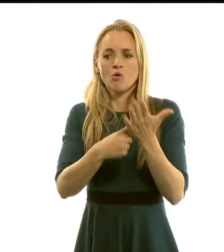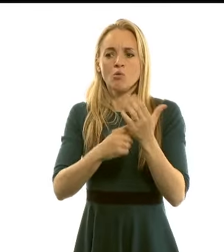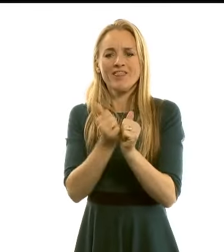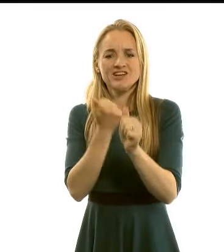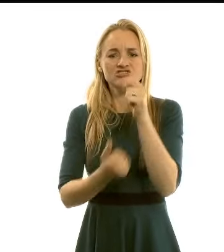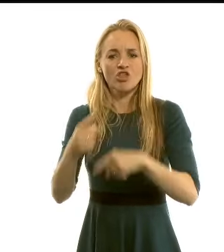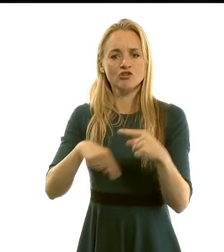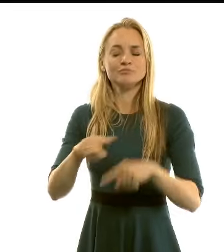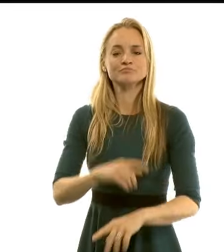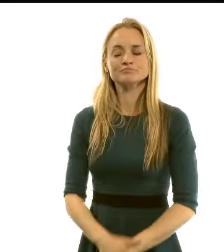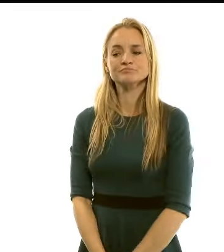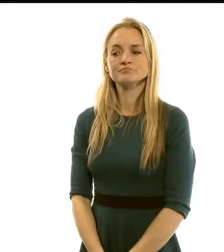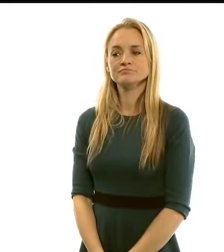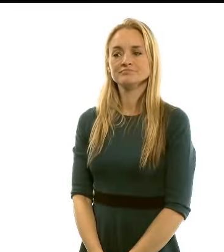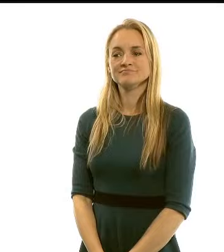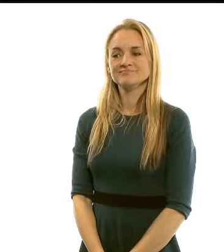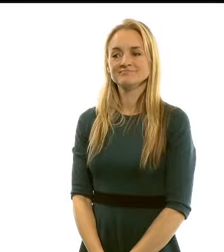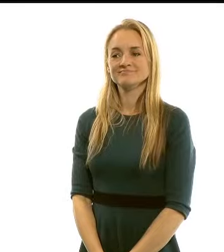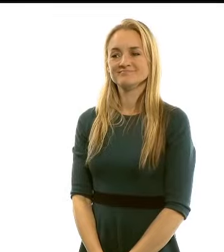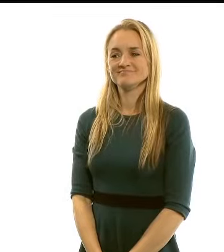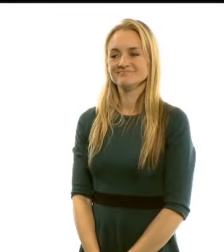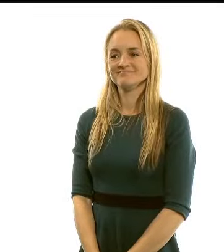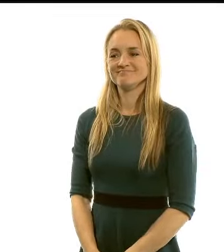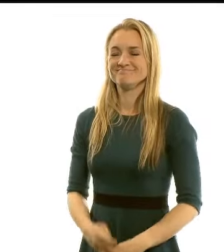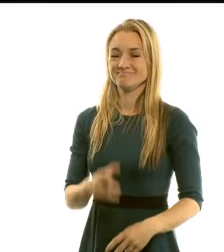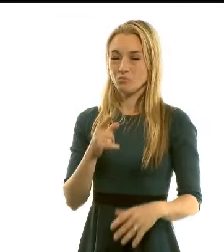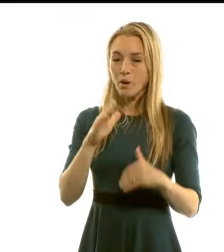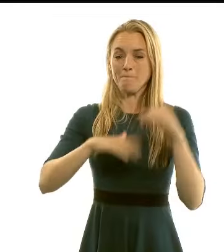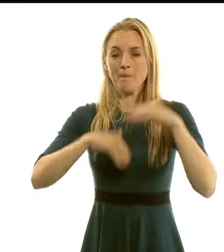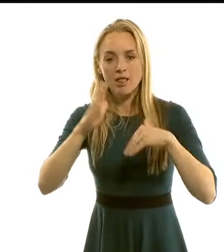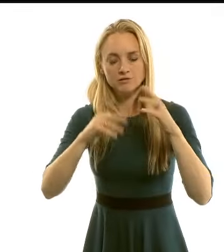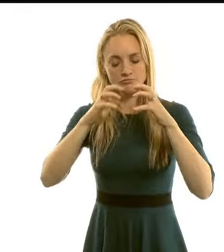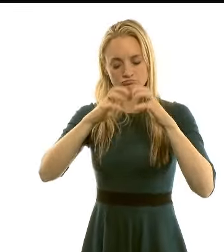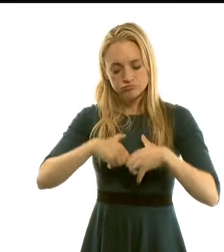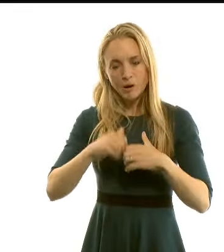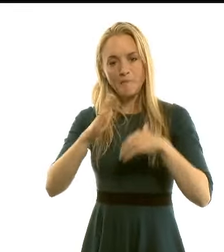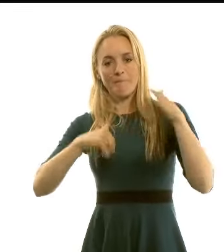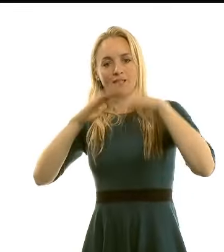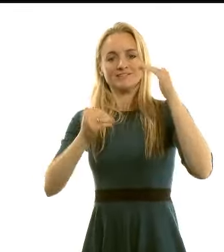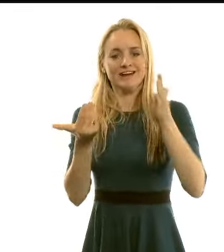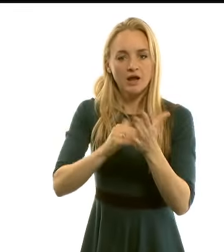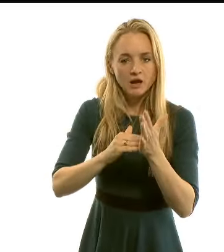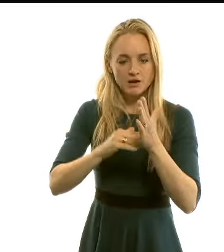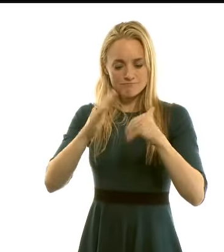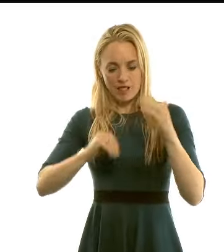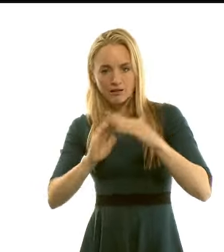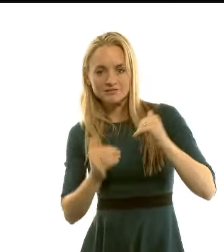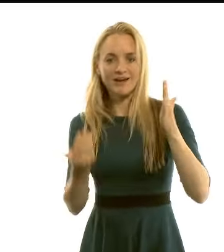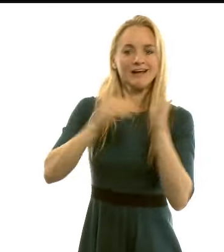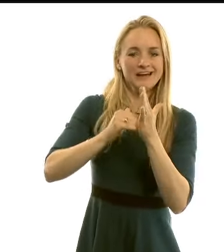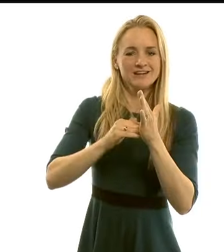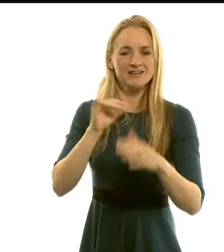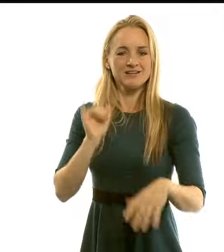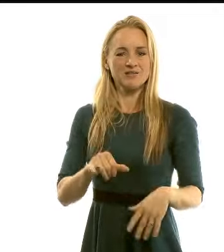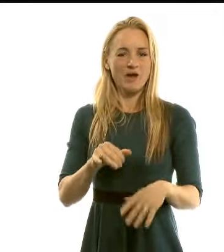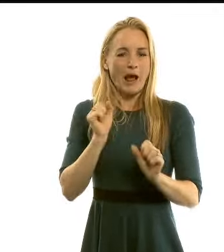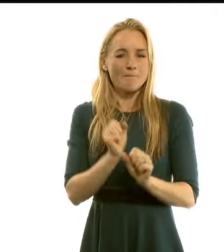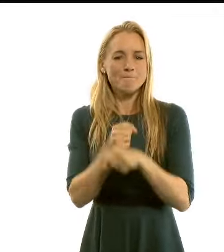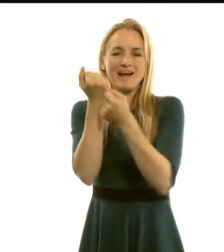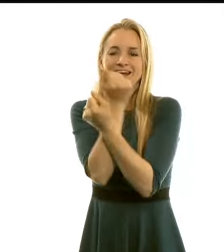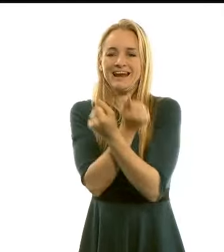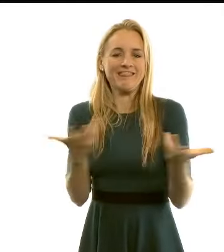You know, part of the LEGO fun is the building, unbuilding, and rebuilding. That's the beauty of the brick. It can be whatever you want, right? But the beauty